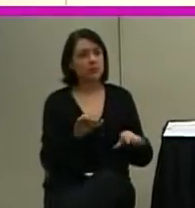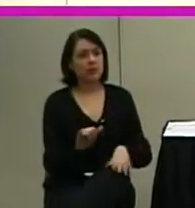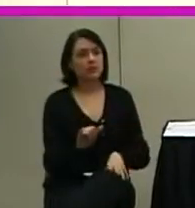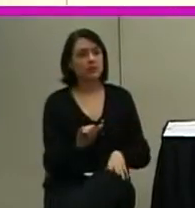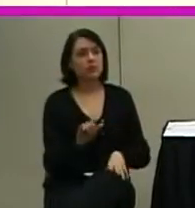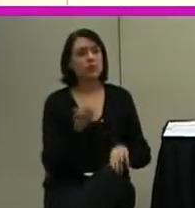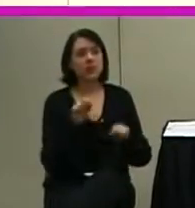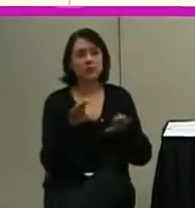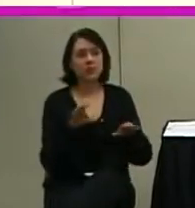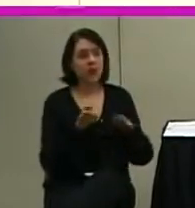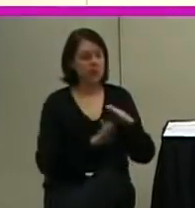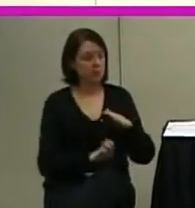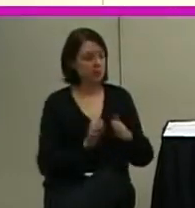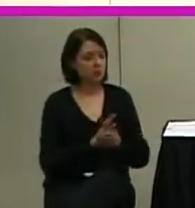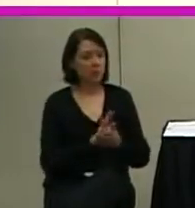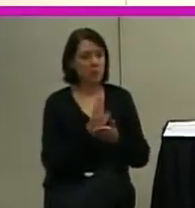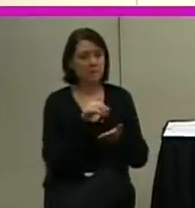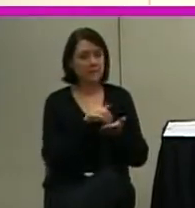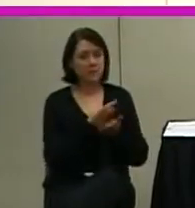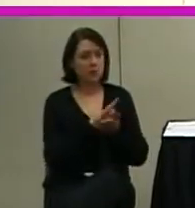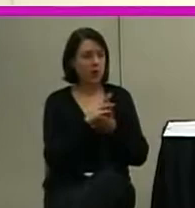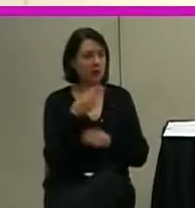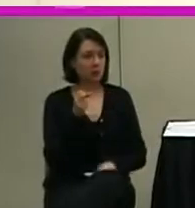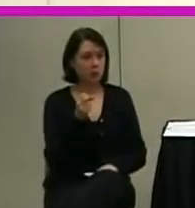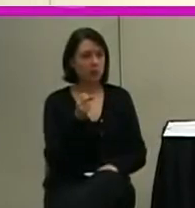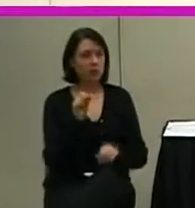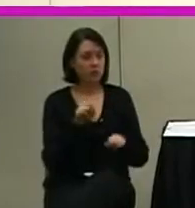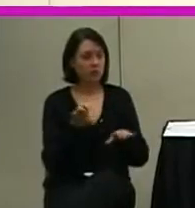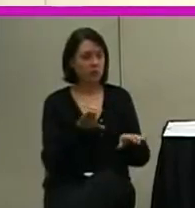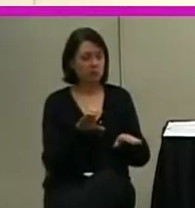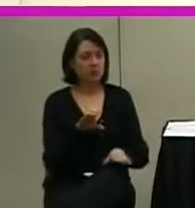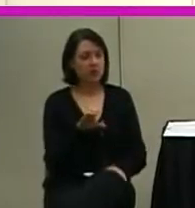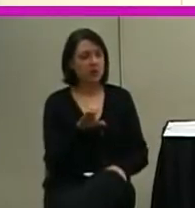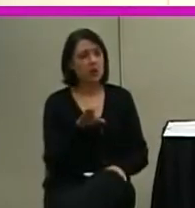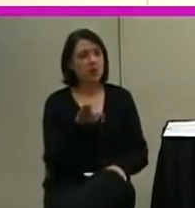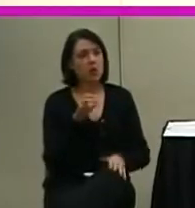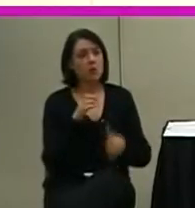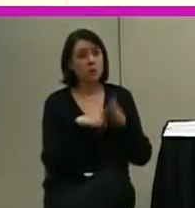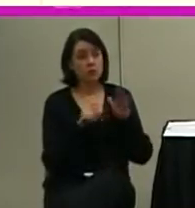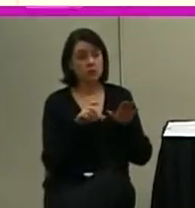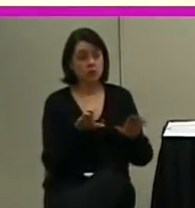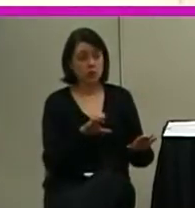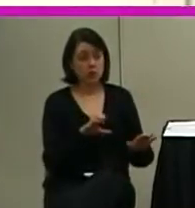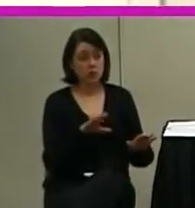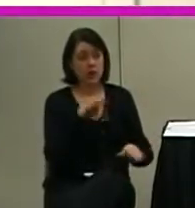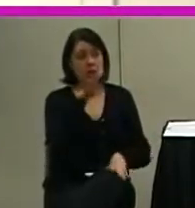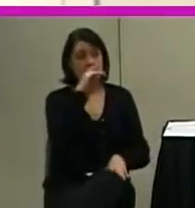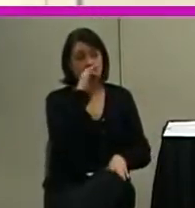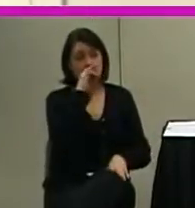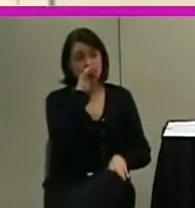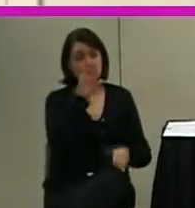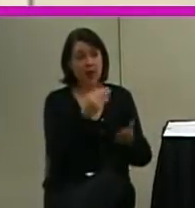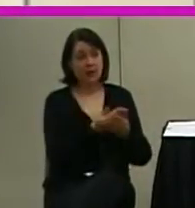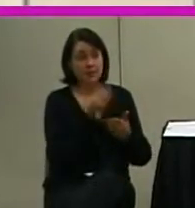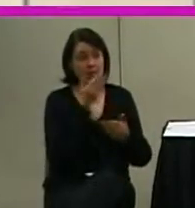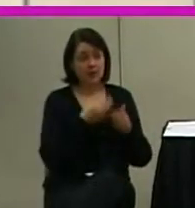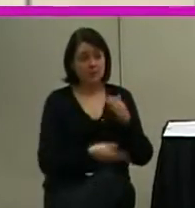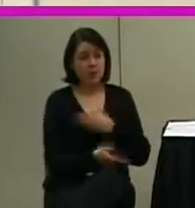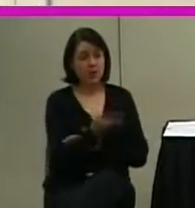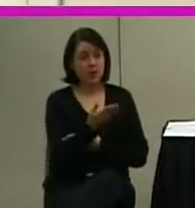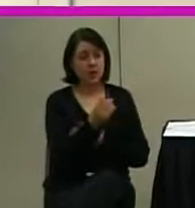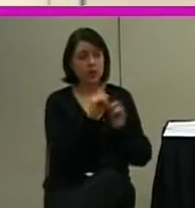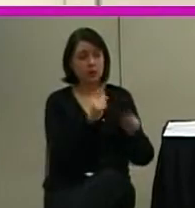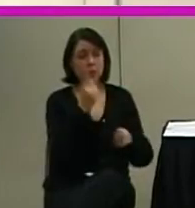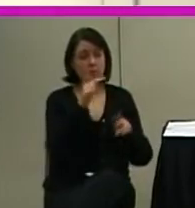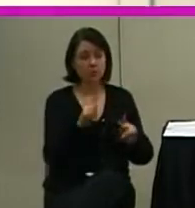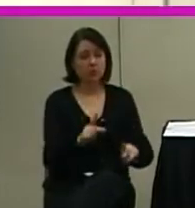you can do this at the elementary school, the middle school, or the high school. What you do is, kid comes in the morning and goes to some key